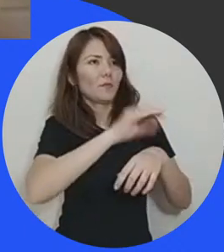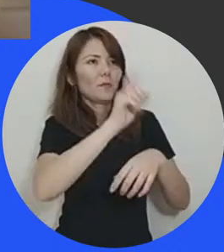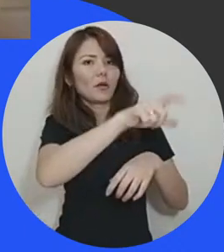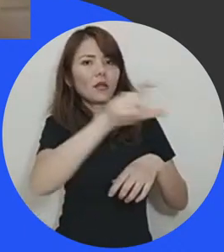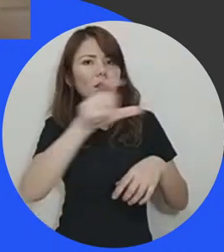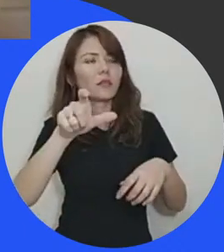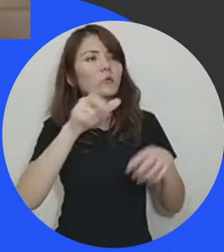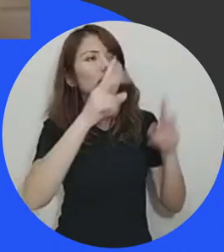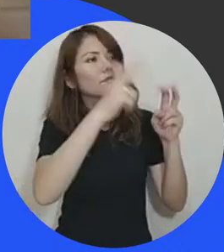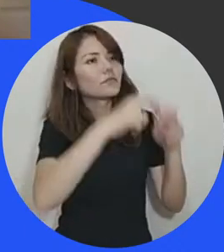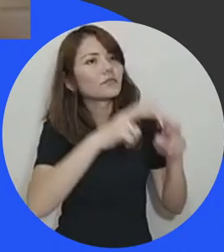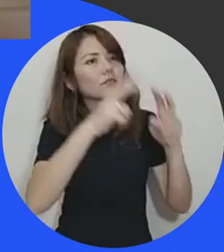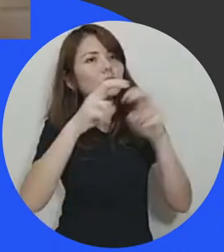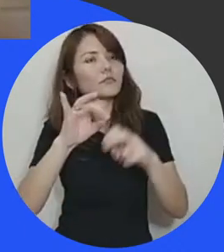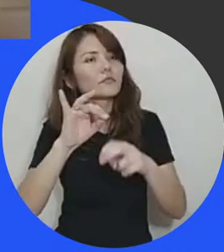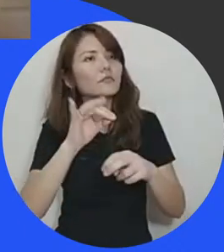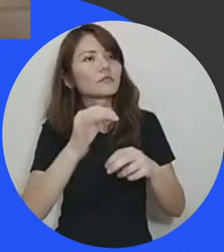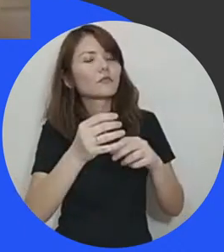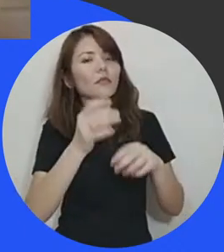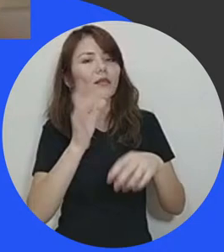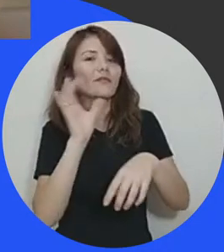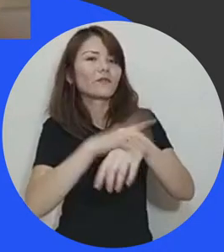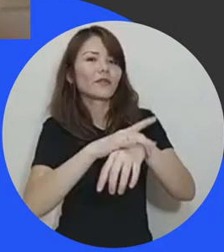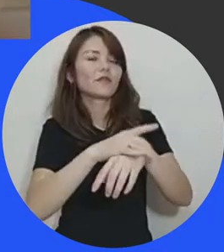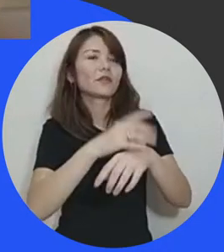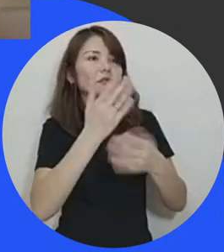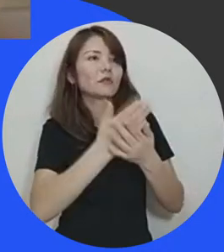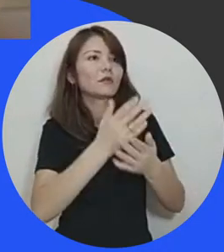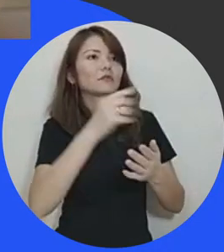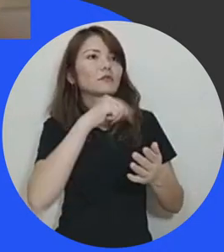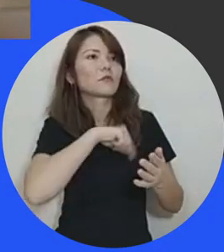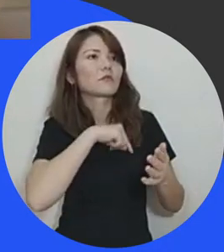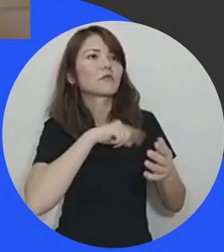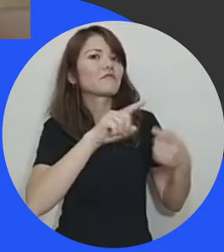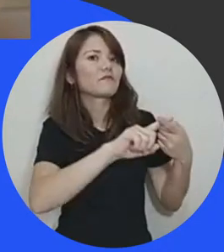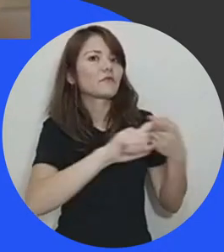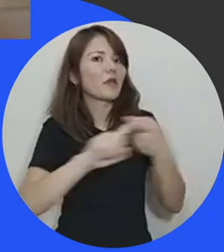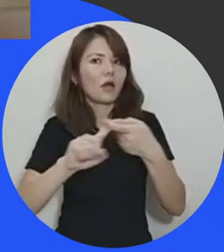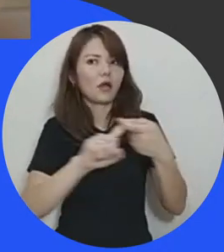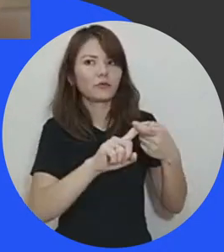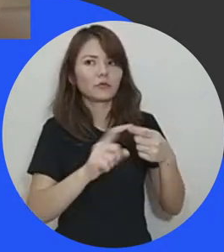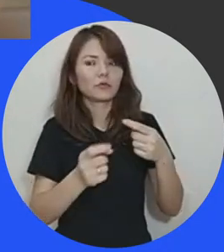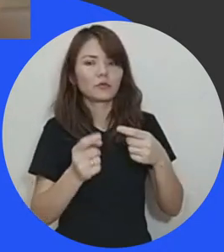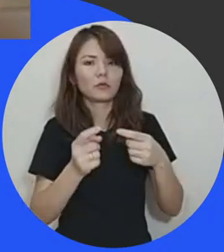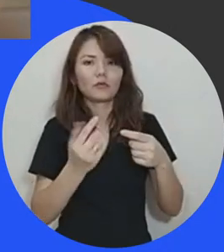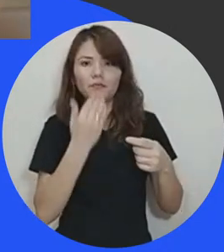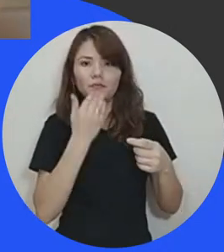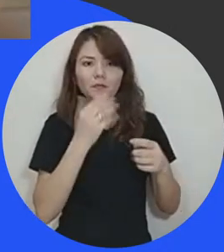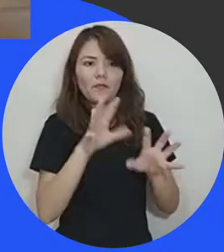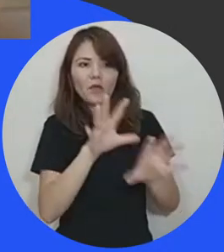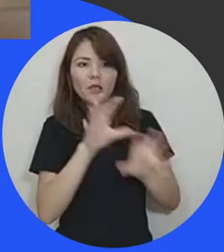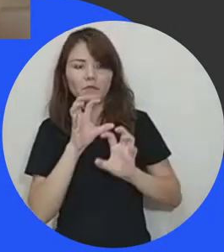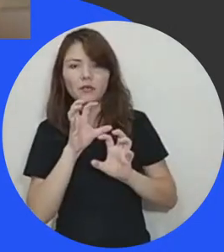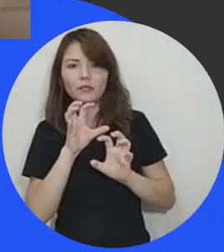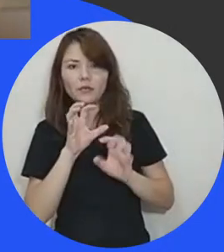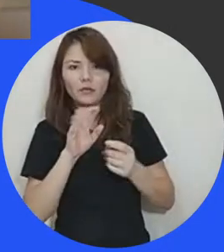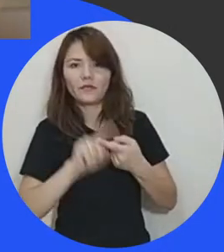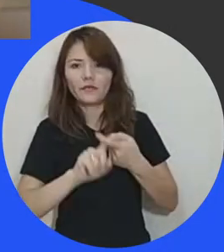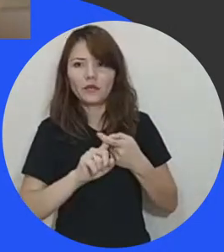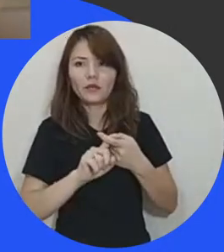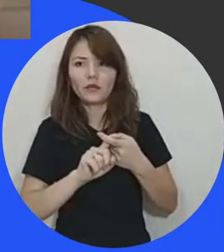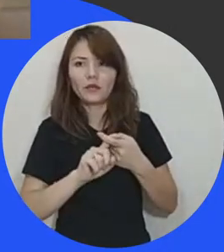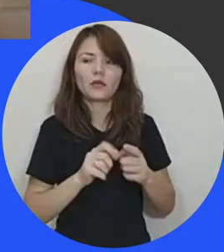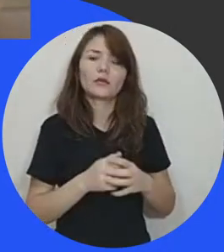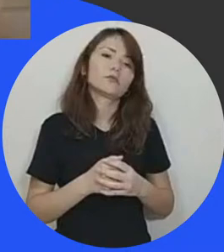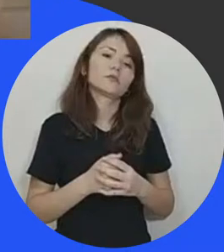variants that might relate to susceptibilities. Mm-hmm. And one of the things that we're planning on doing is taking our